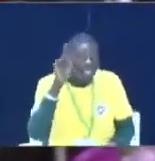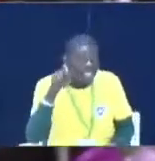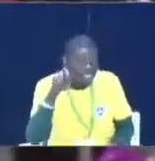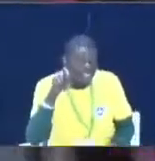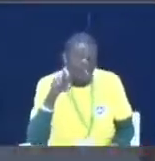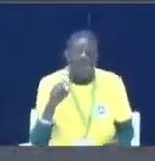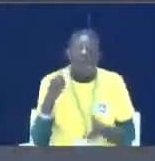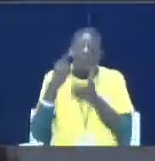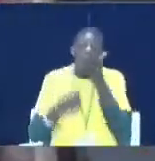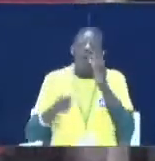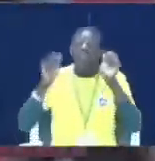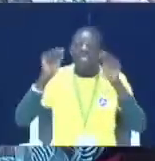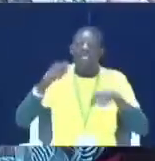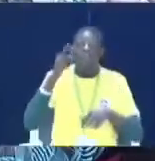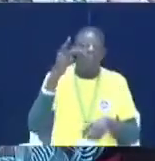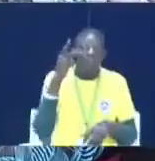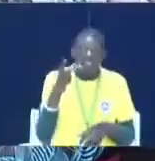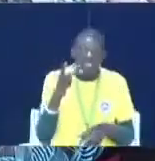What can you see?